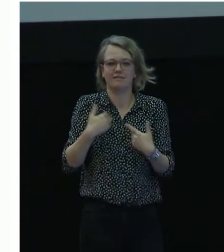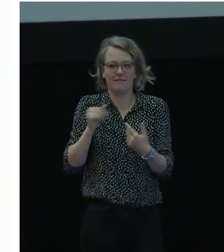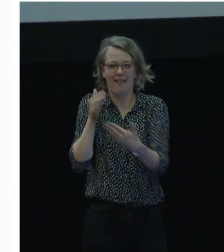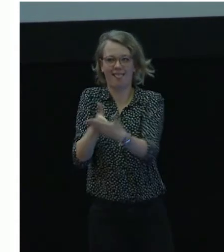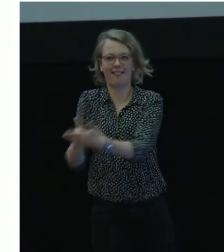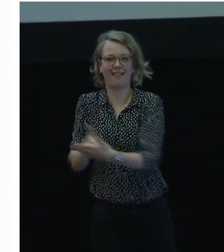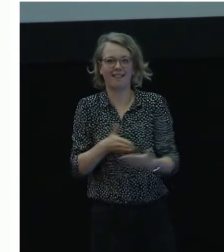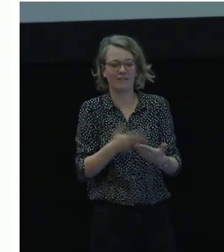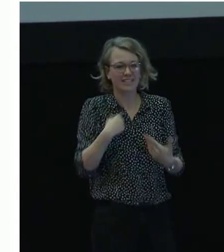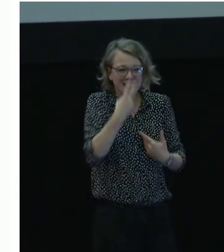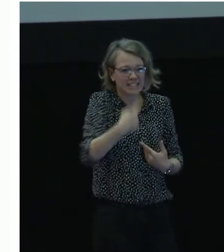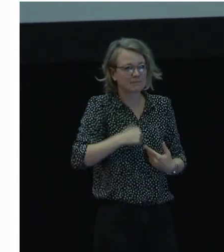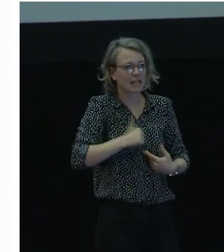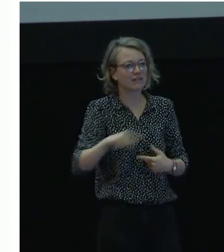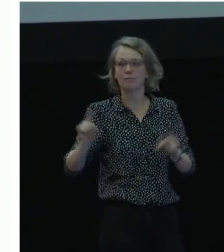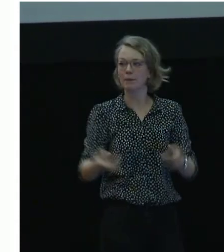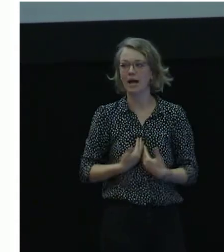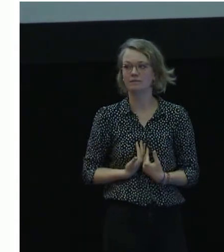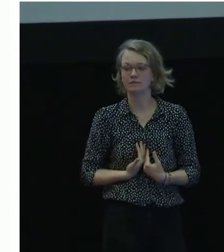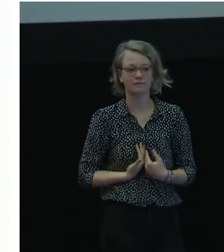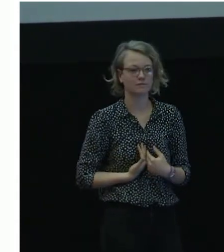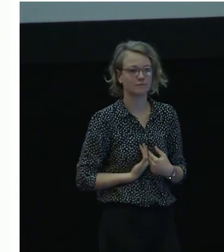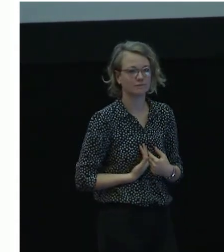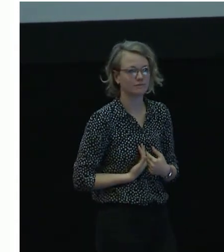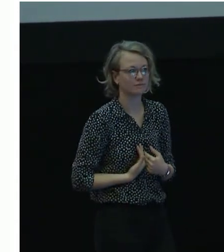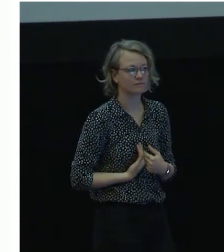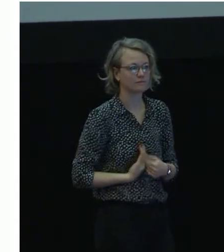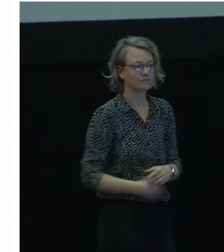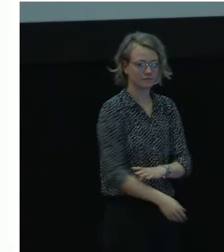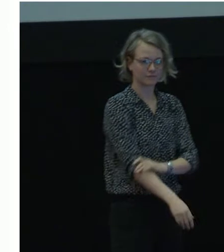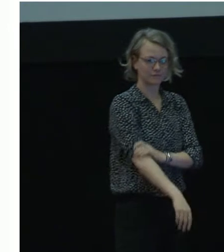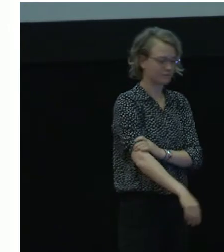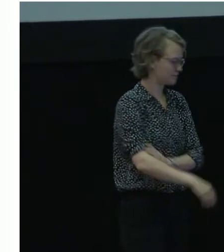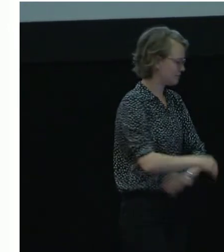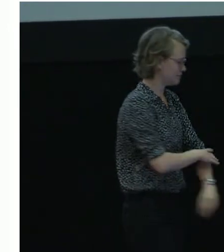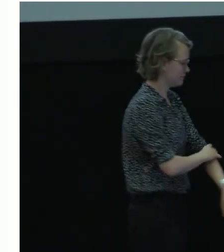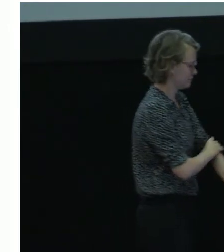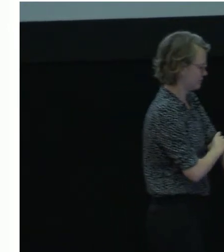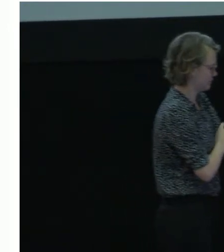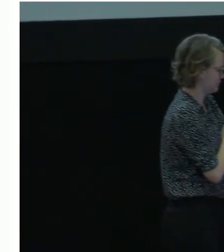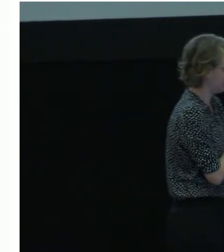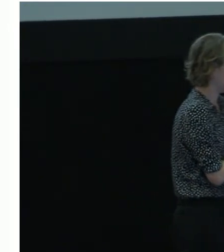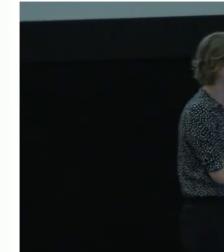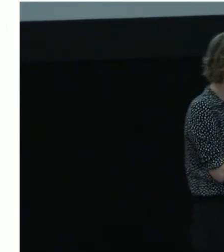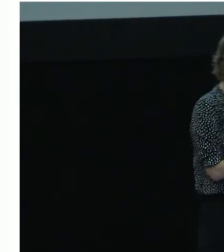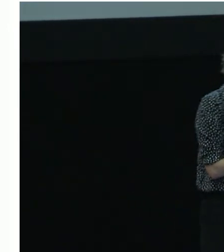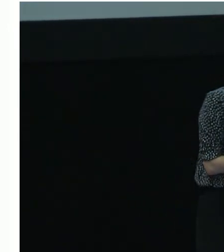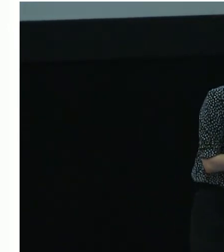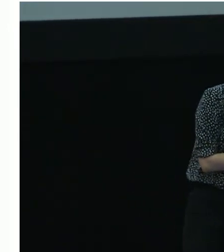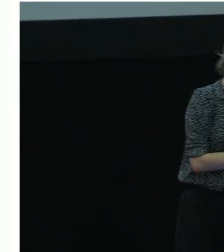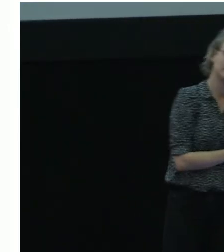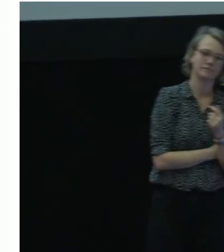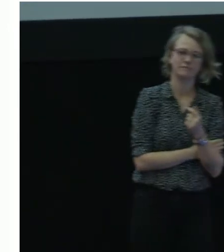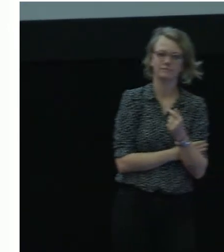The examples that I just gave you pose boundaries for me from society. I don't give myself